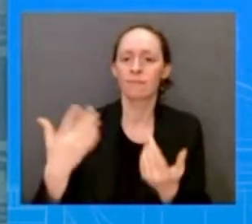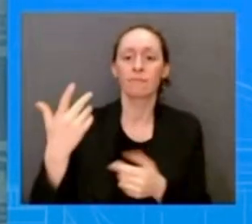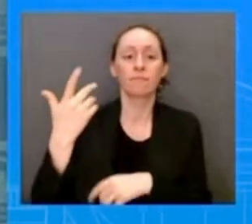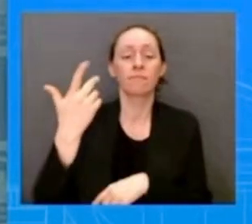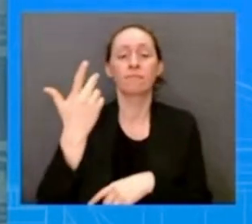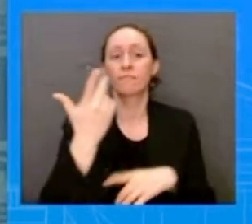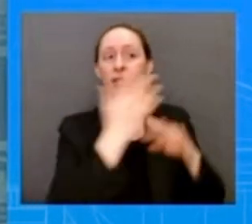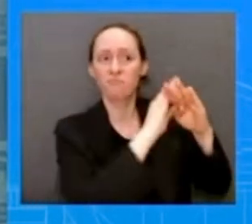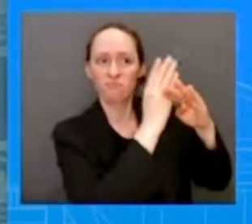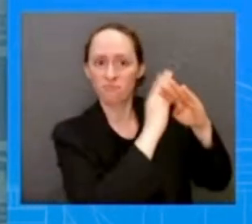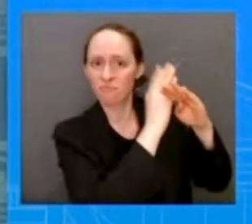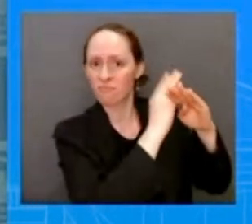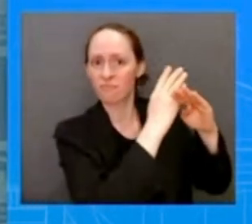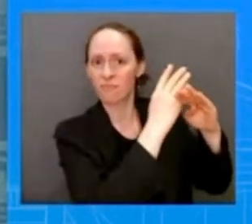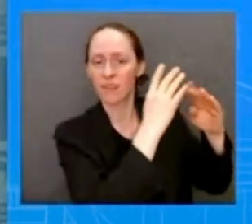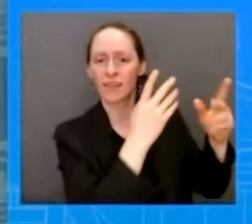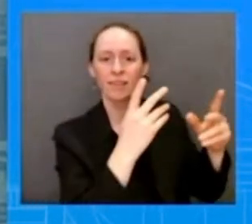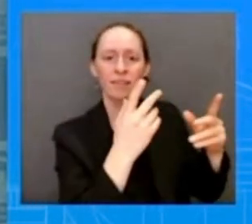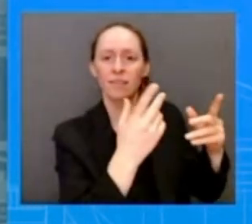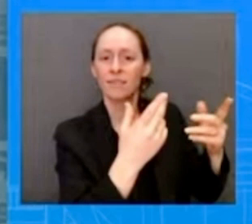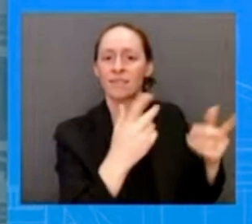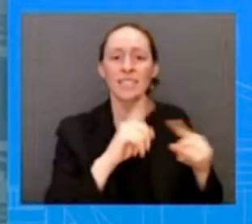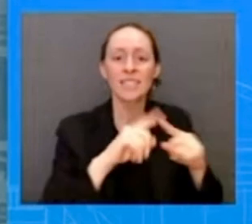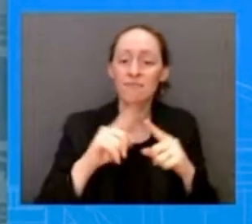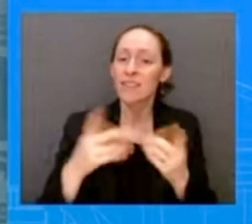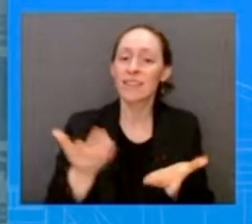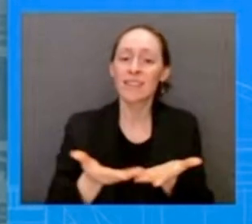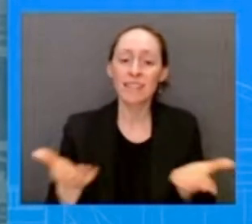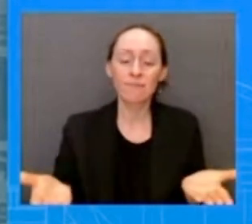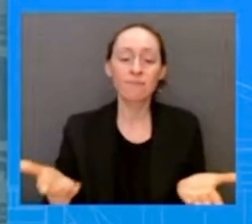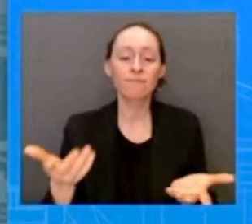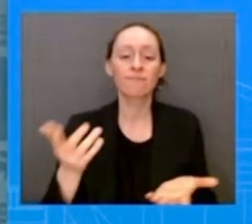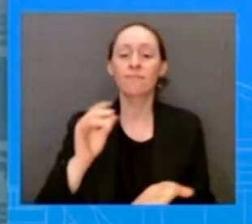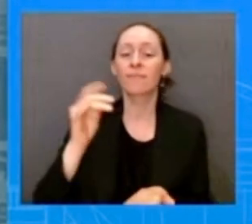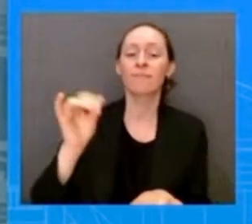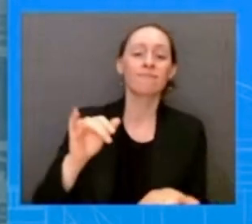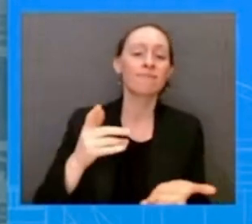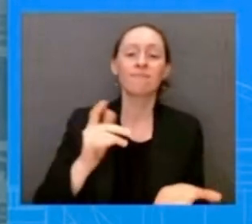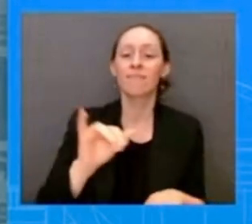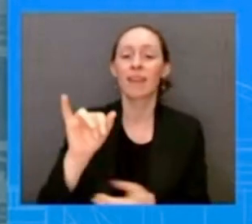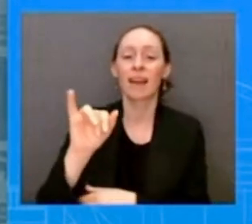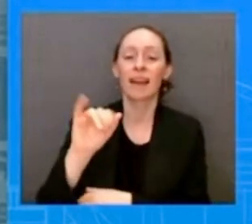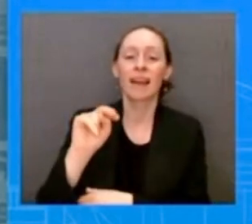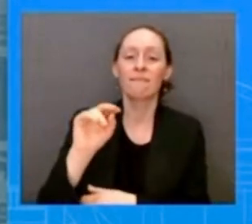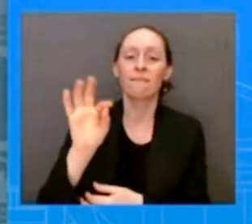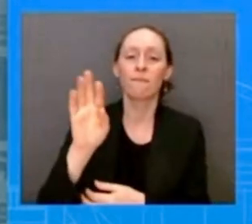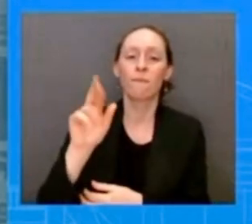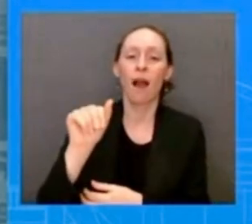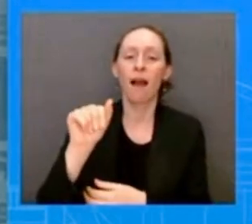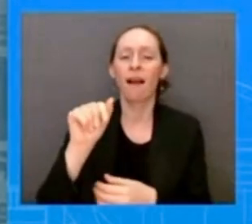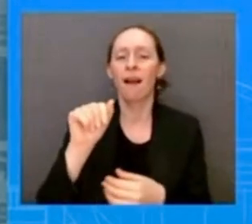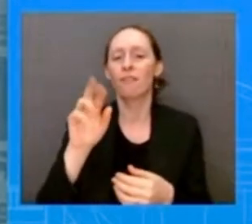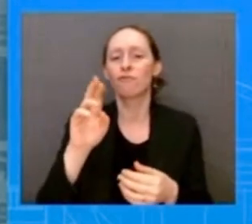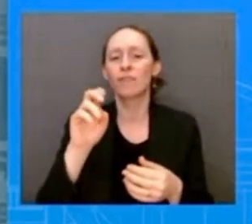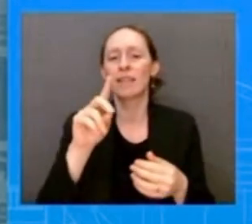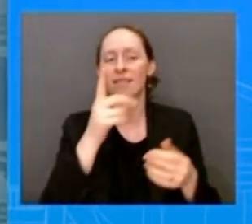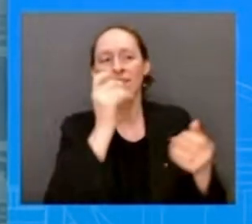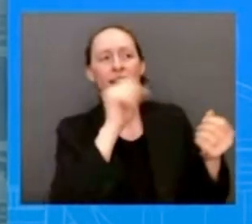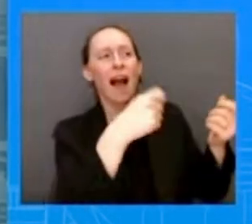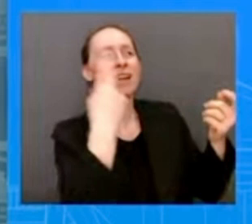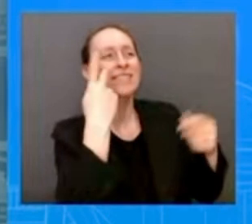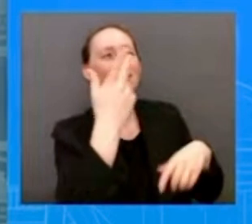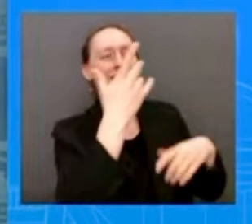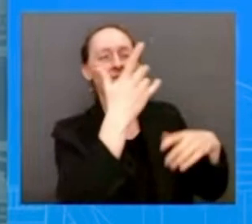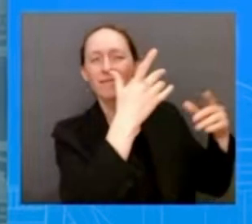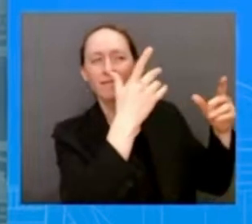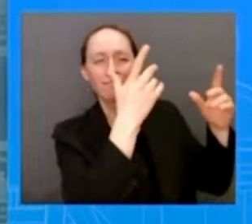is an infrared-seeking system, and five multiple launch rocket systems. And as you all know, Germany is also a close